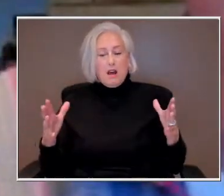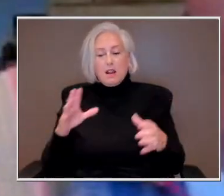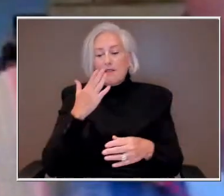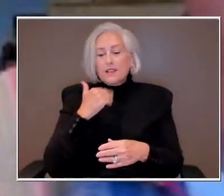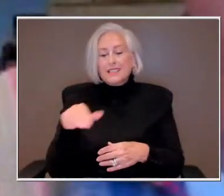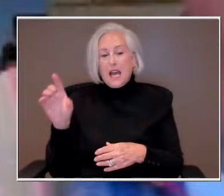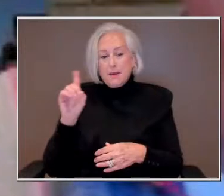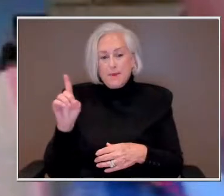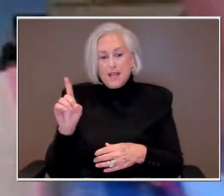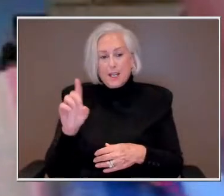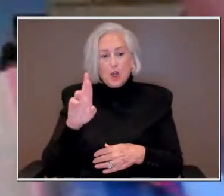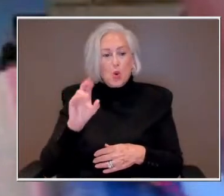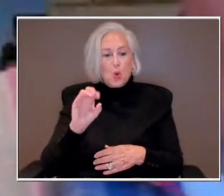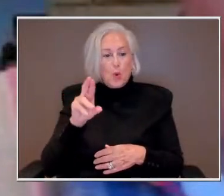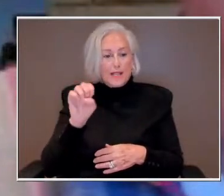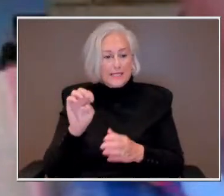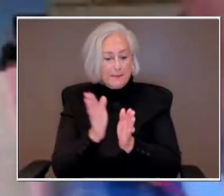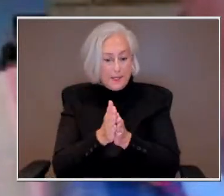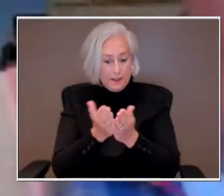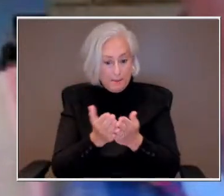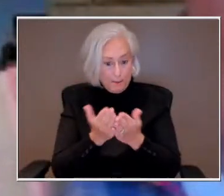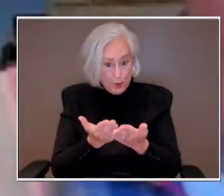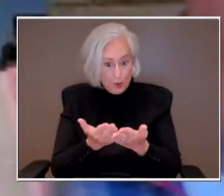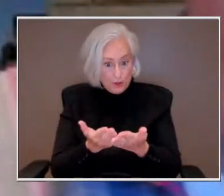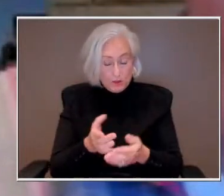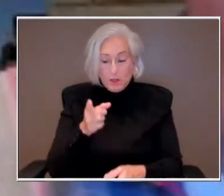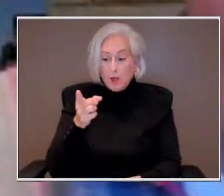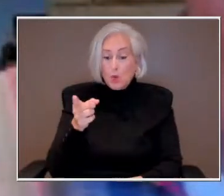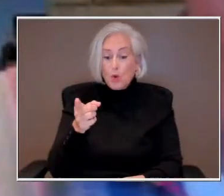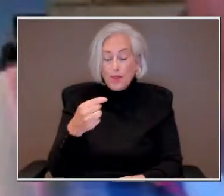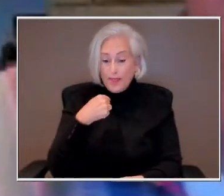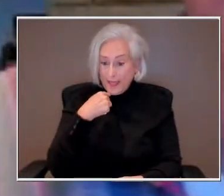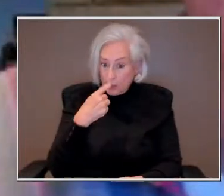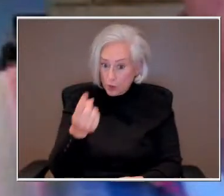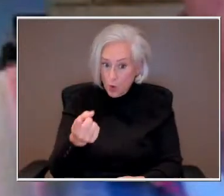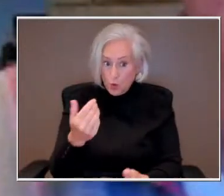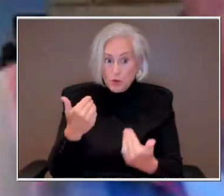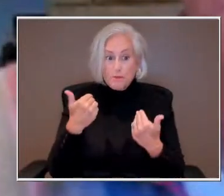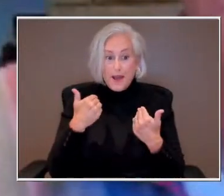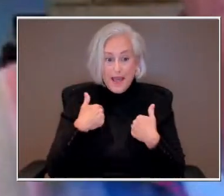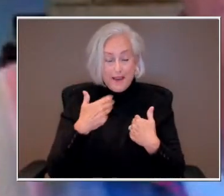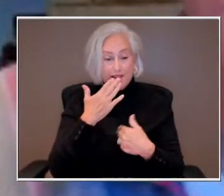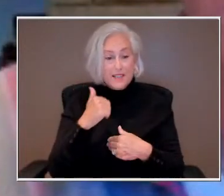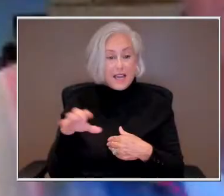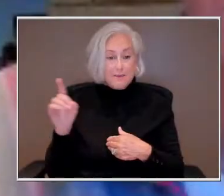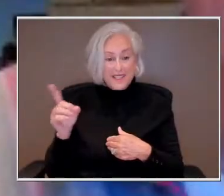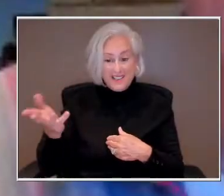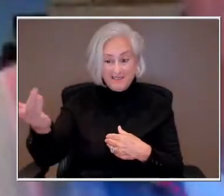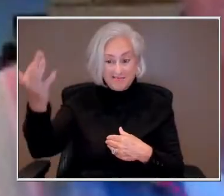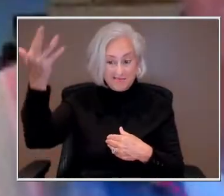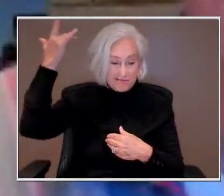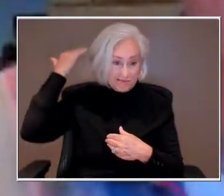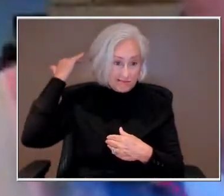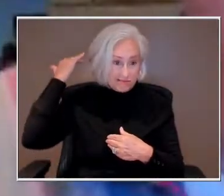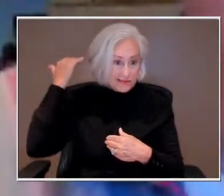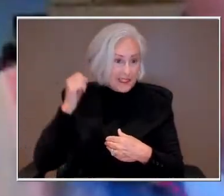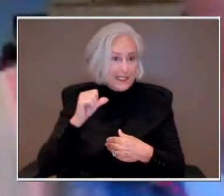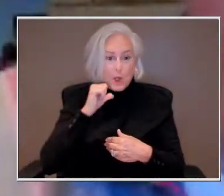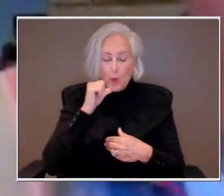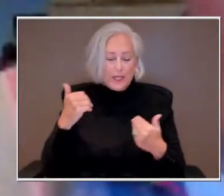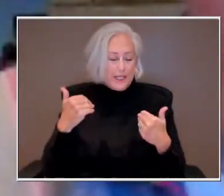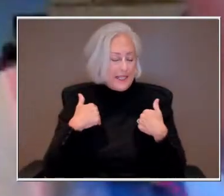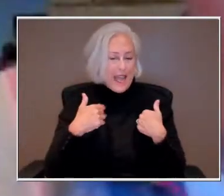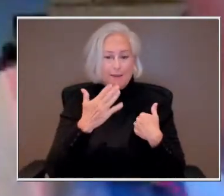of time when he was diagnosed with having diabetes, there wasn't quite the, sugar